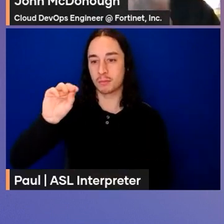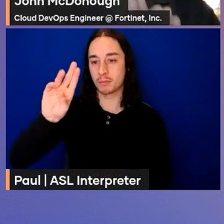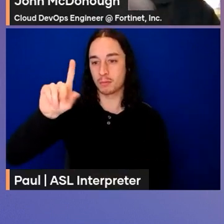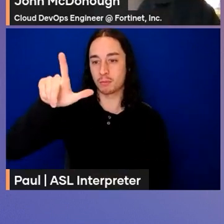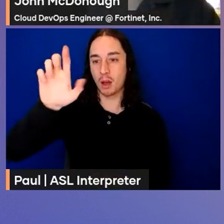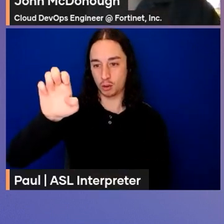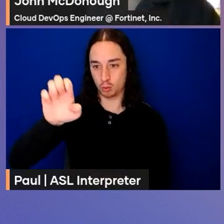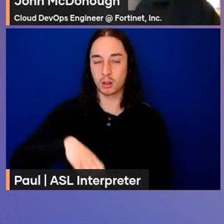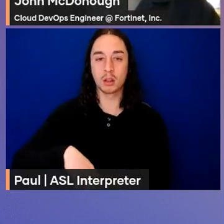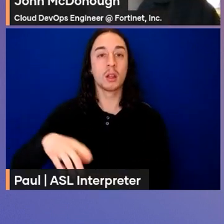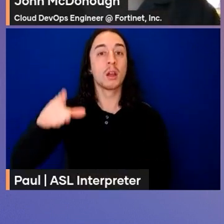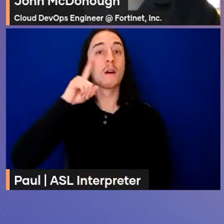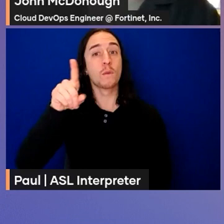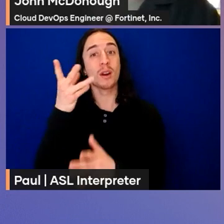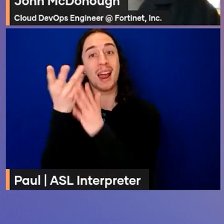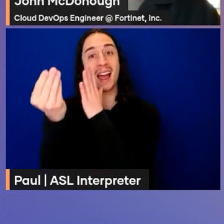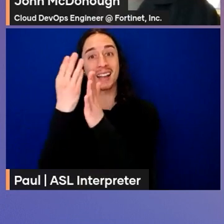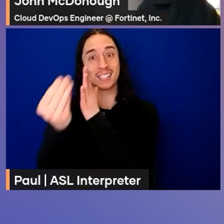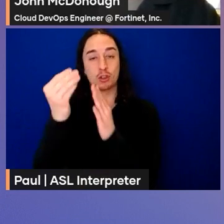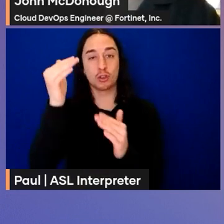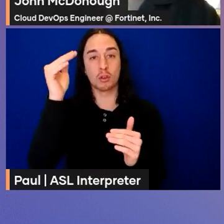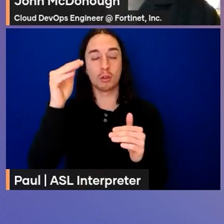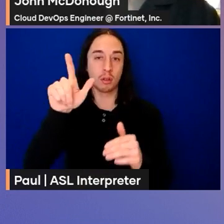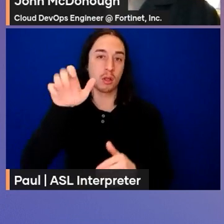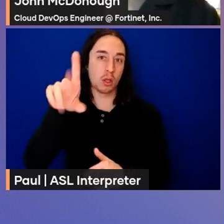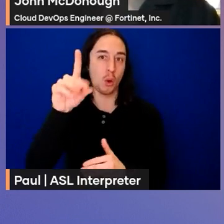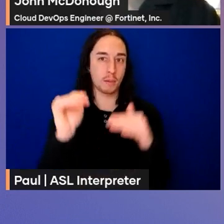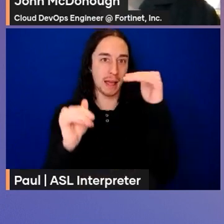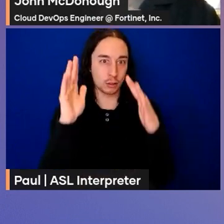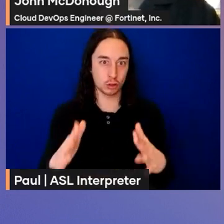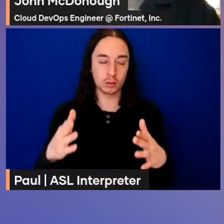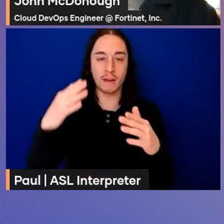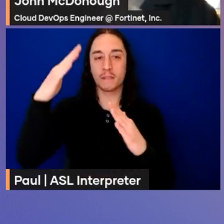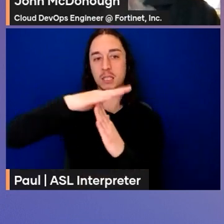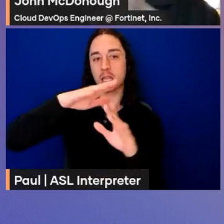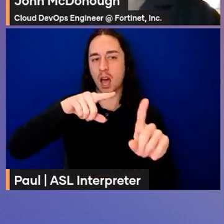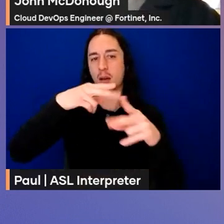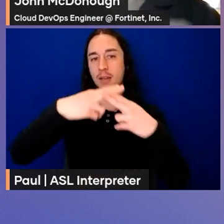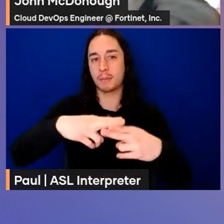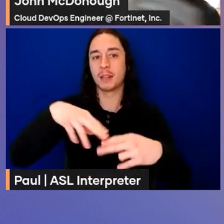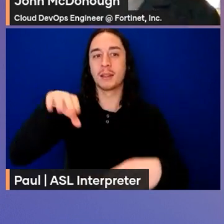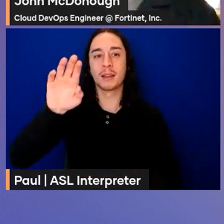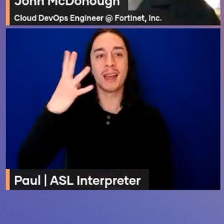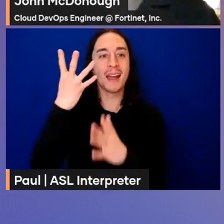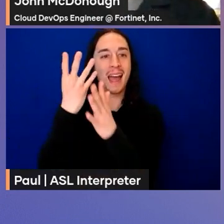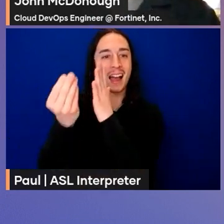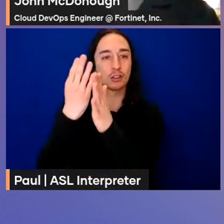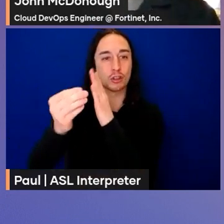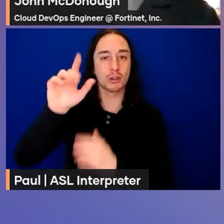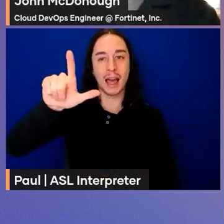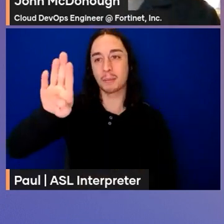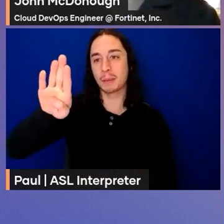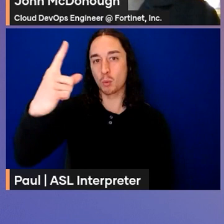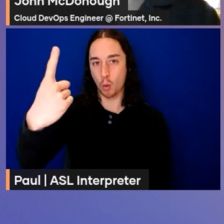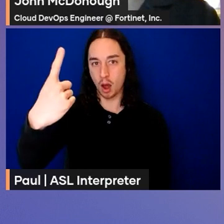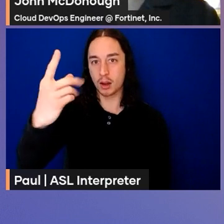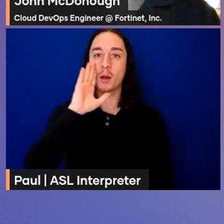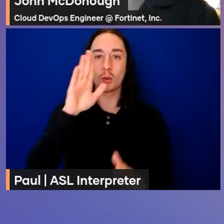the external load balancer that I have at the top, named external LB1, I'm going to create two front-end IP